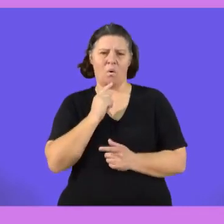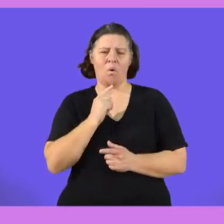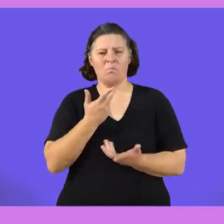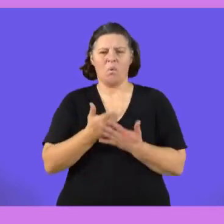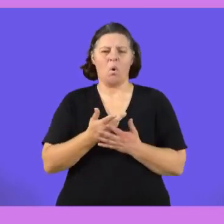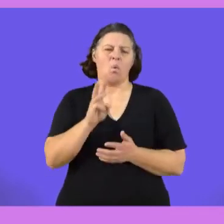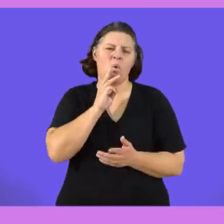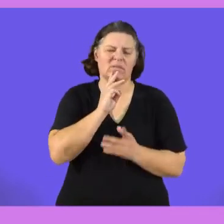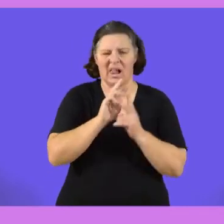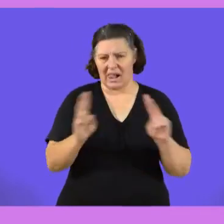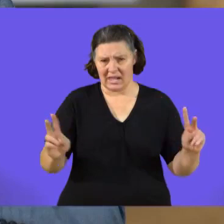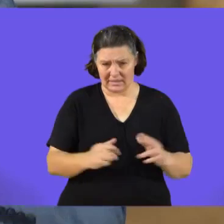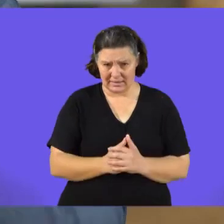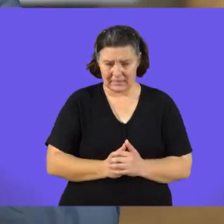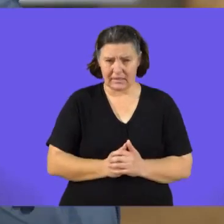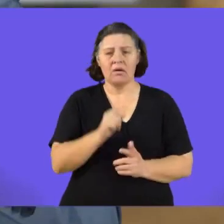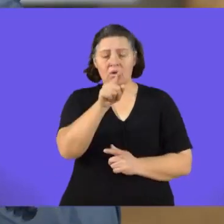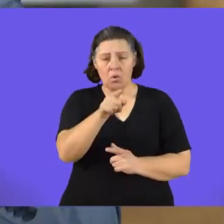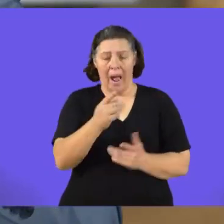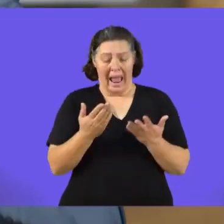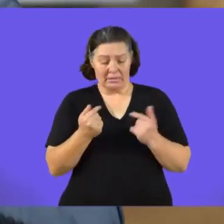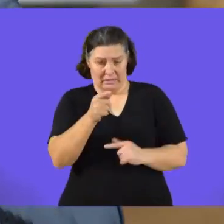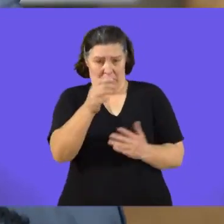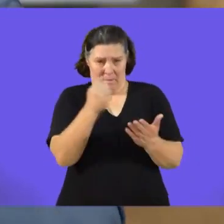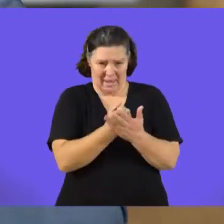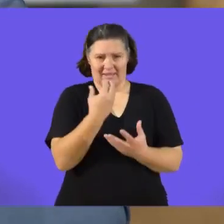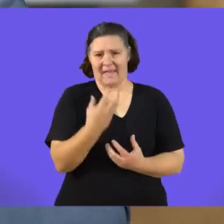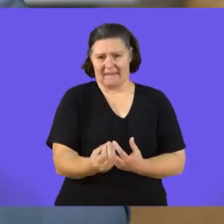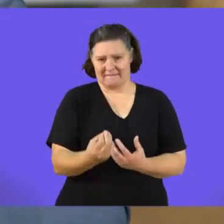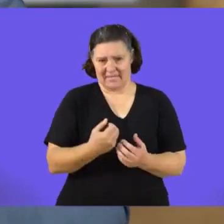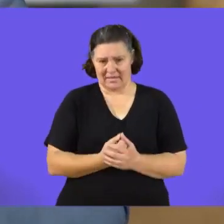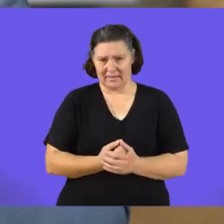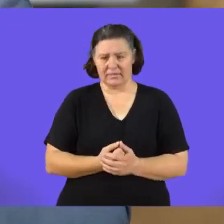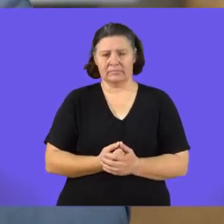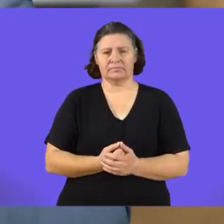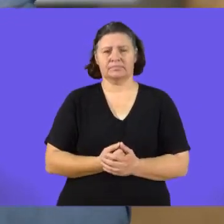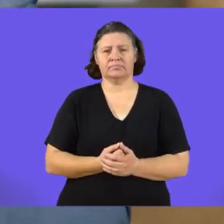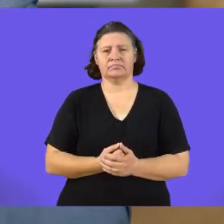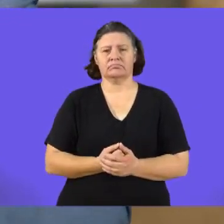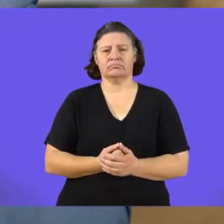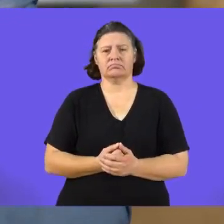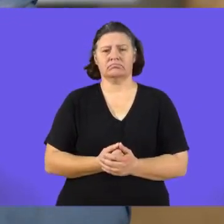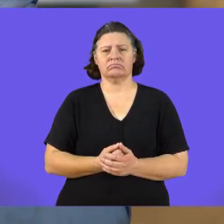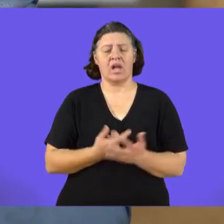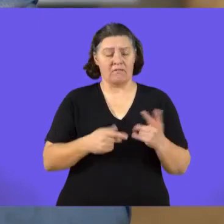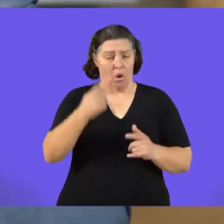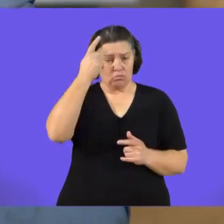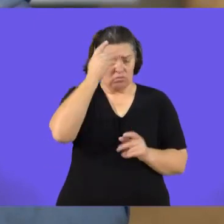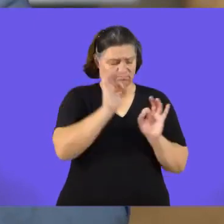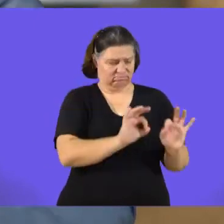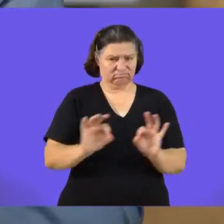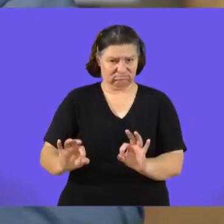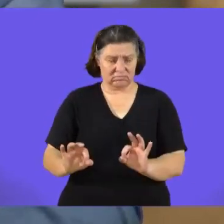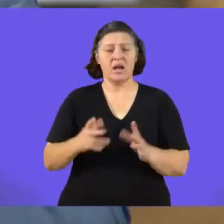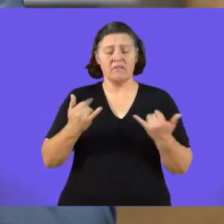that are the pre-knowledge that we expect you to have at this moment in time. Now, moving forward, if you